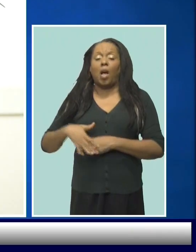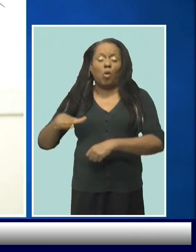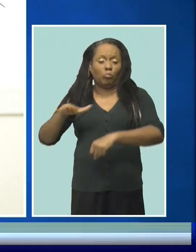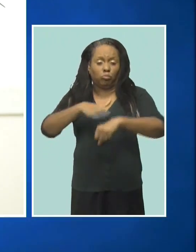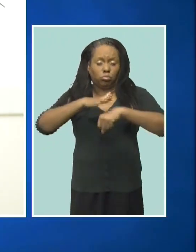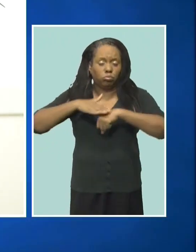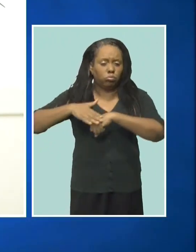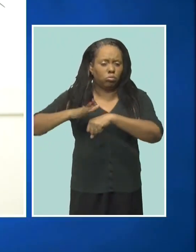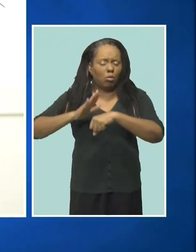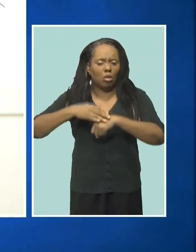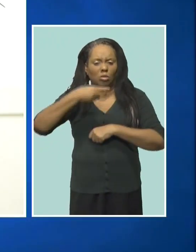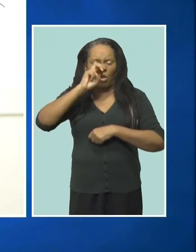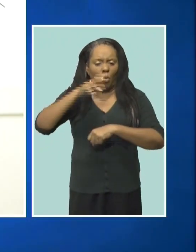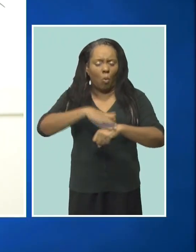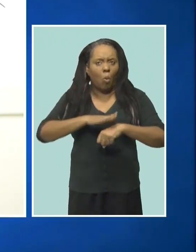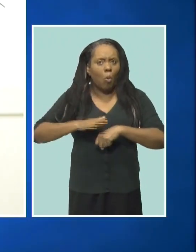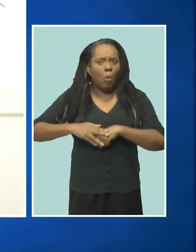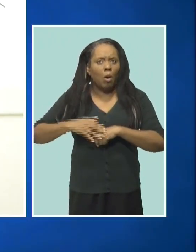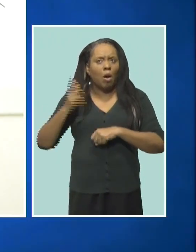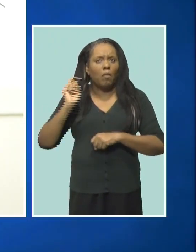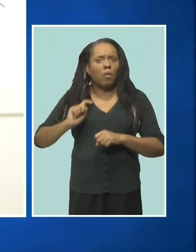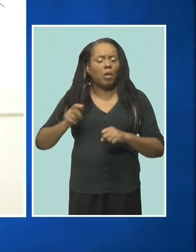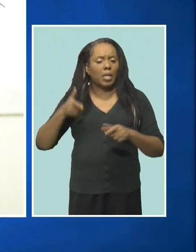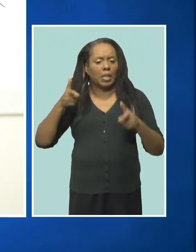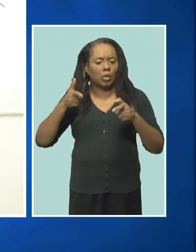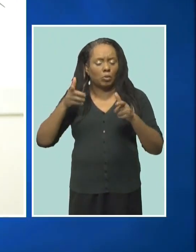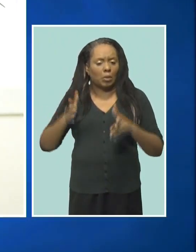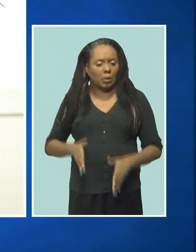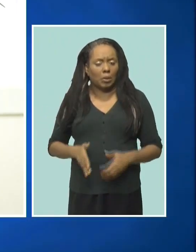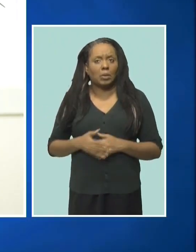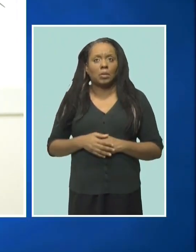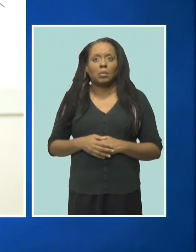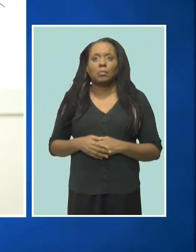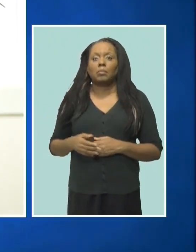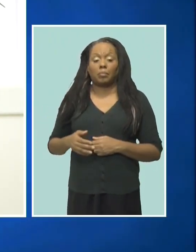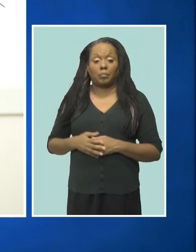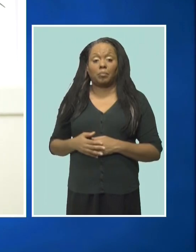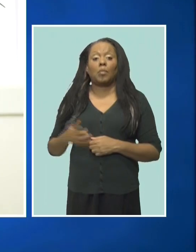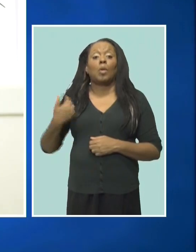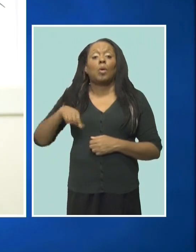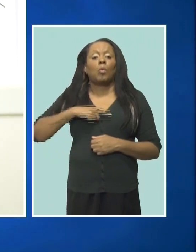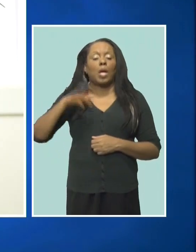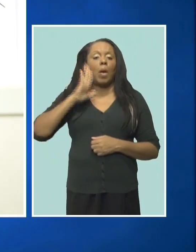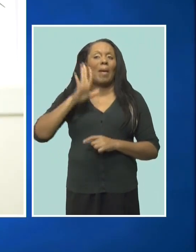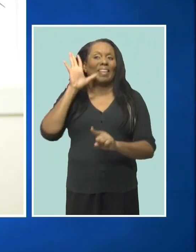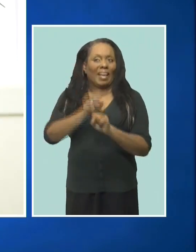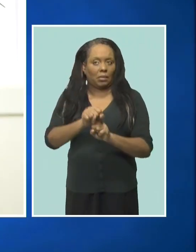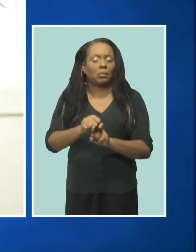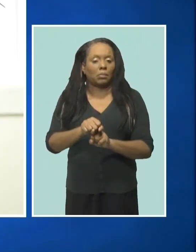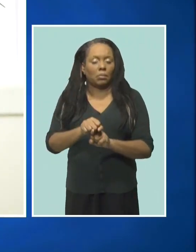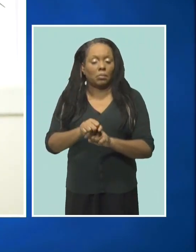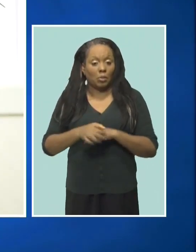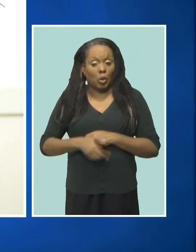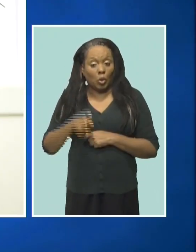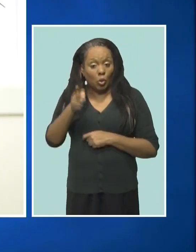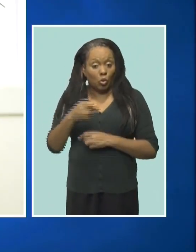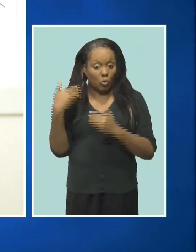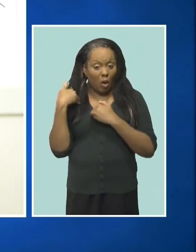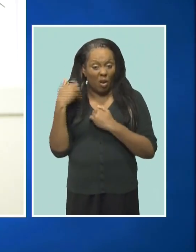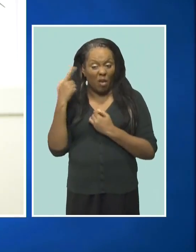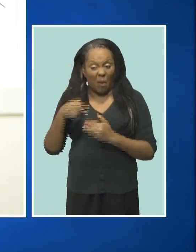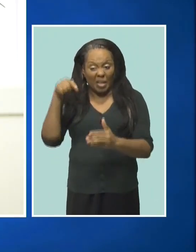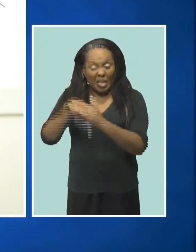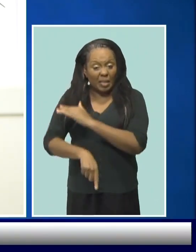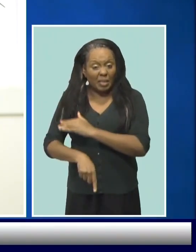stern warning to the perpetrators. We are going to get you. The Barbados Police Service are going to get you, and we are going to get